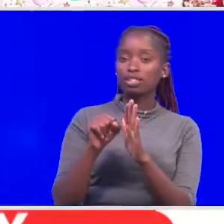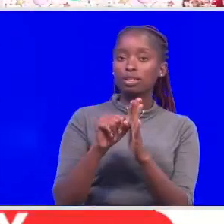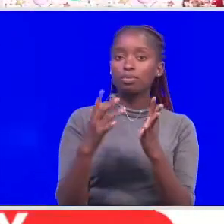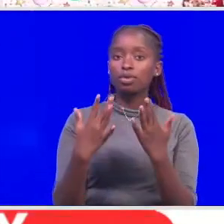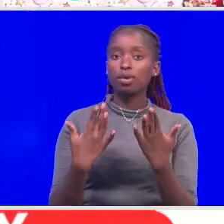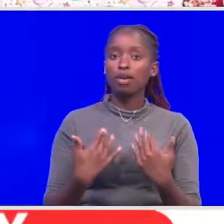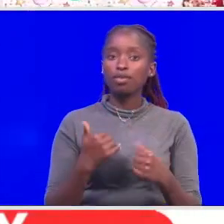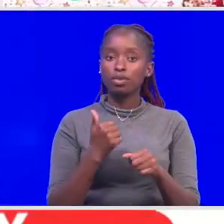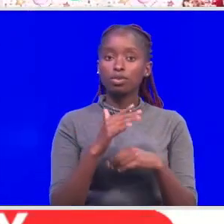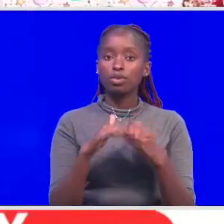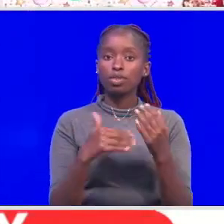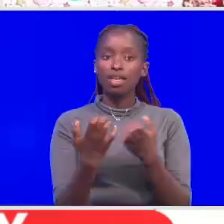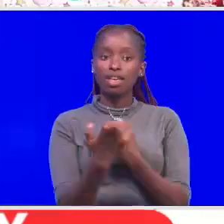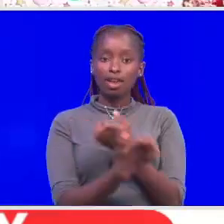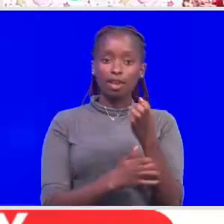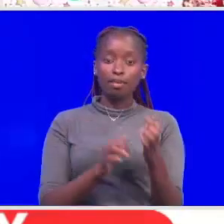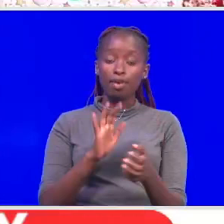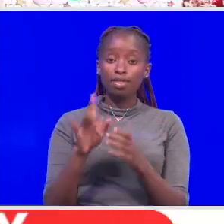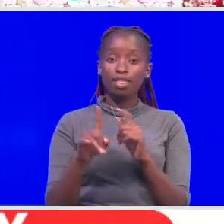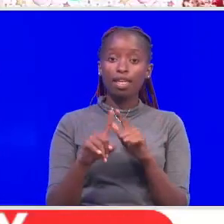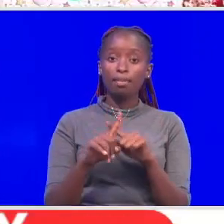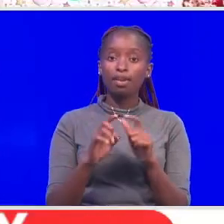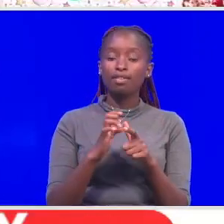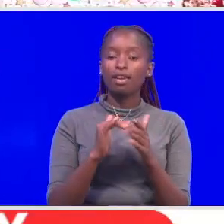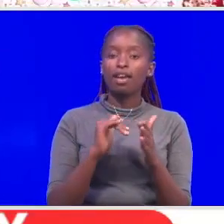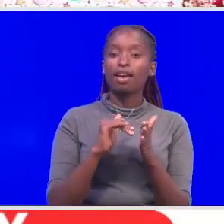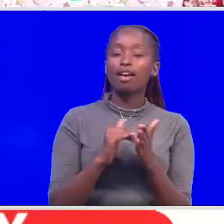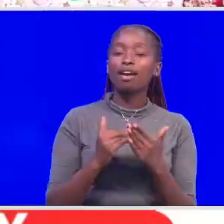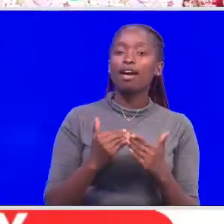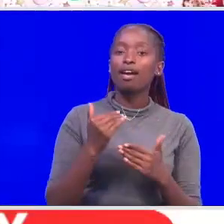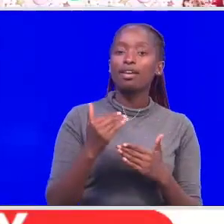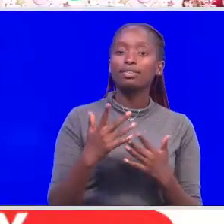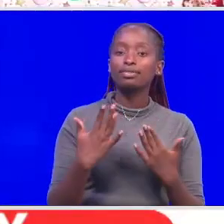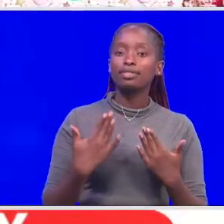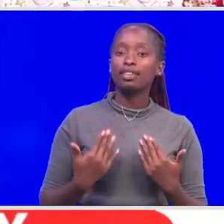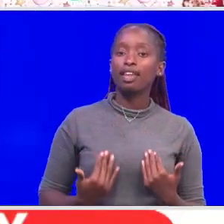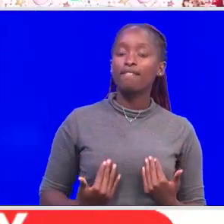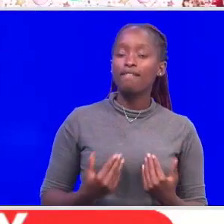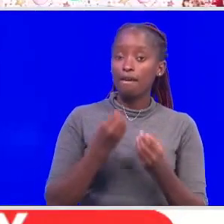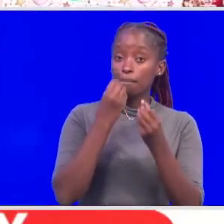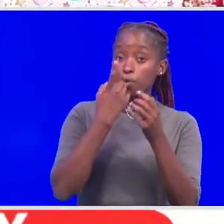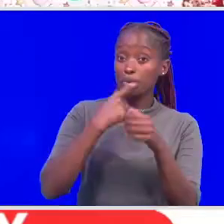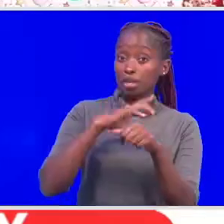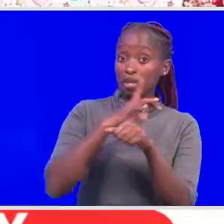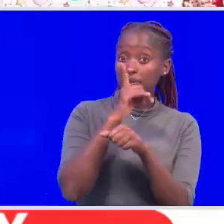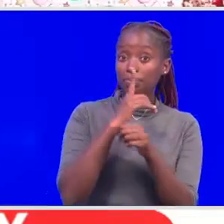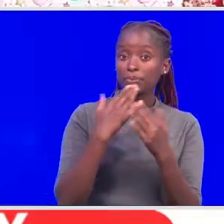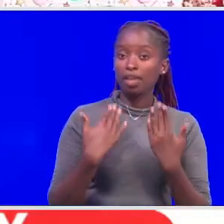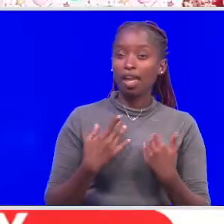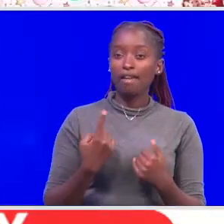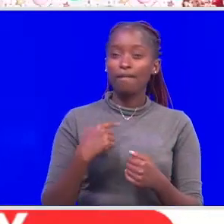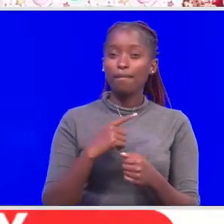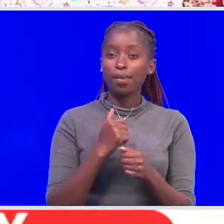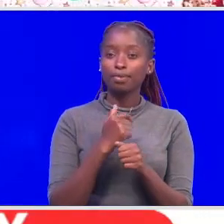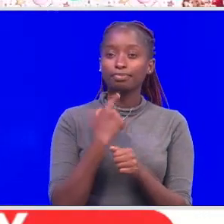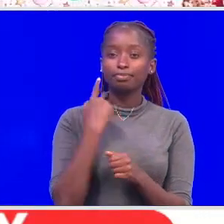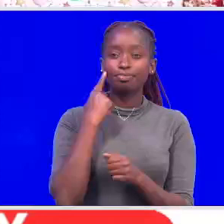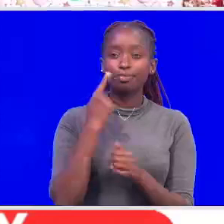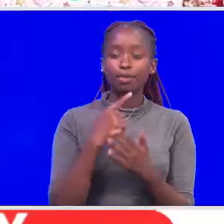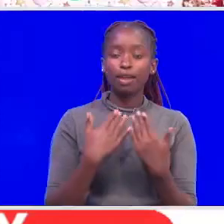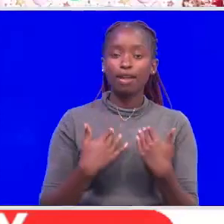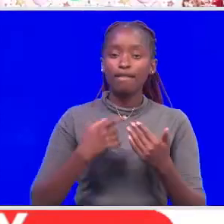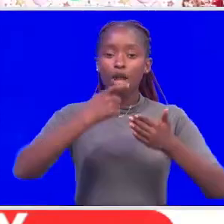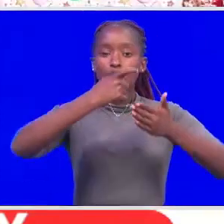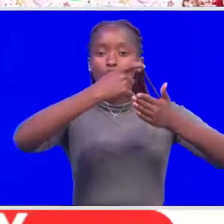dilapidated economy. However, as Grace Courier Kanja now tells us, Mudavadi, who yet again admitted that the cost of living in